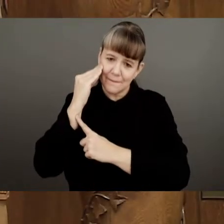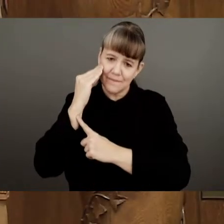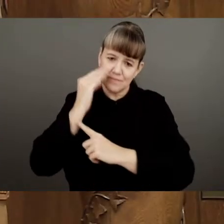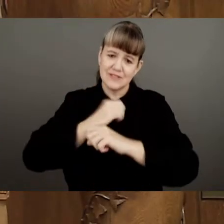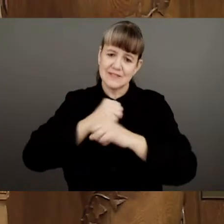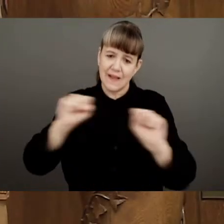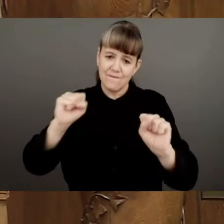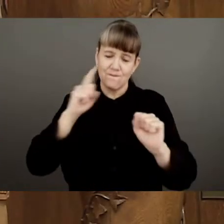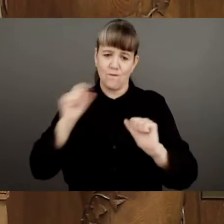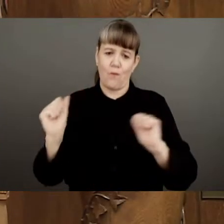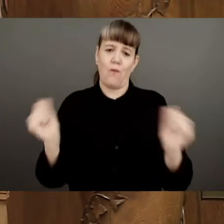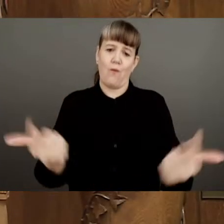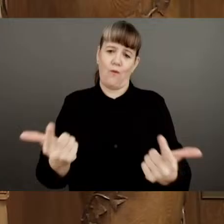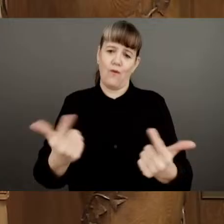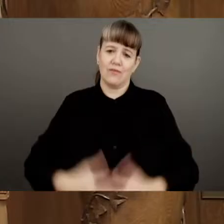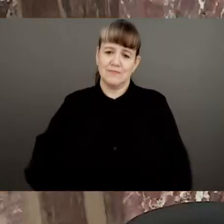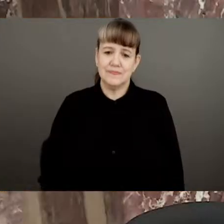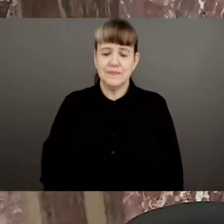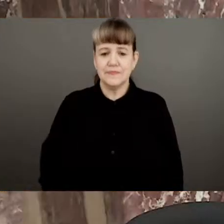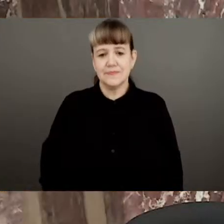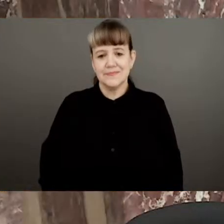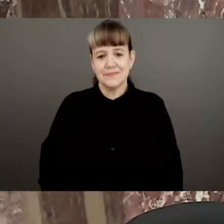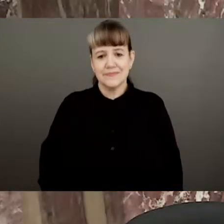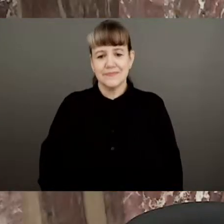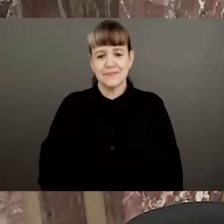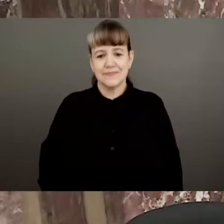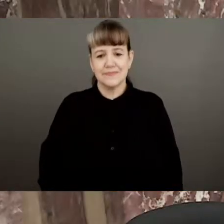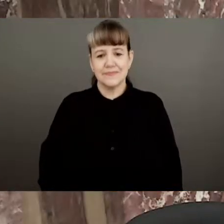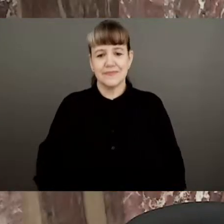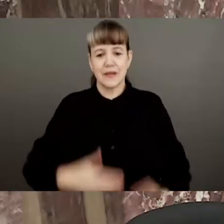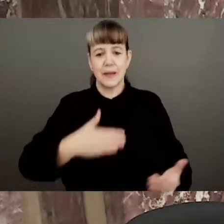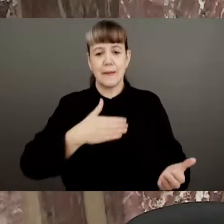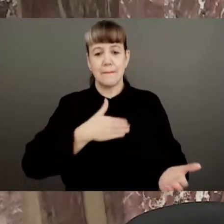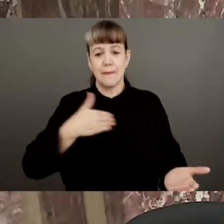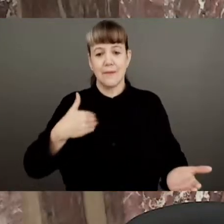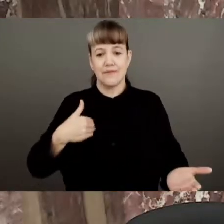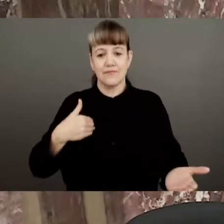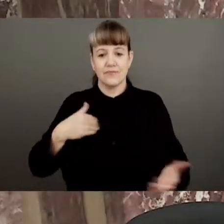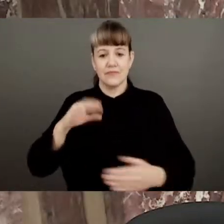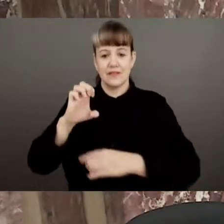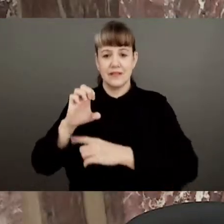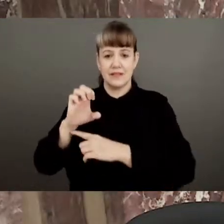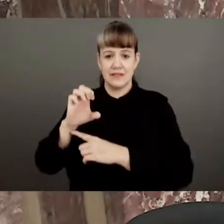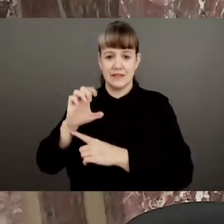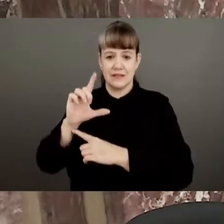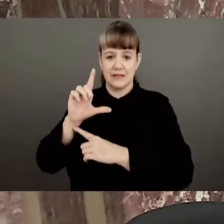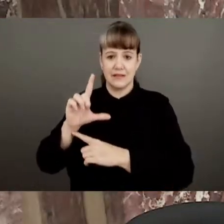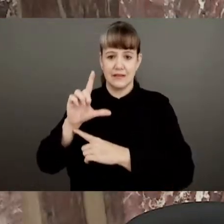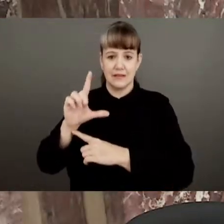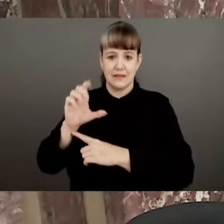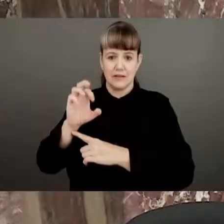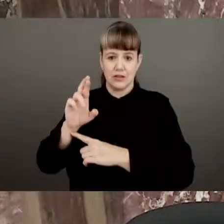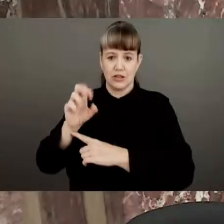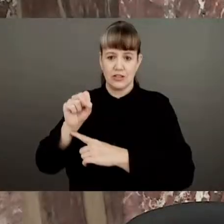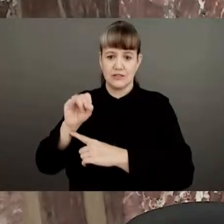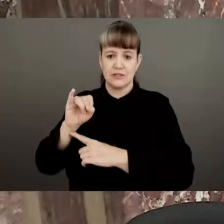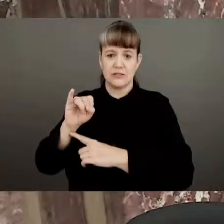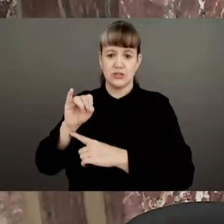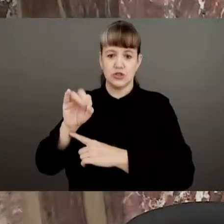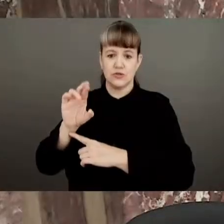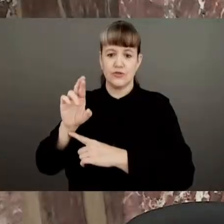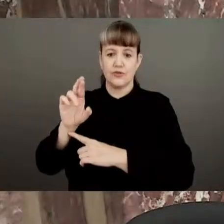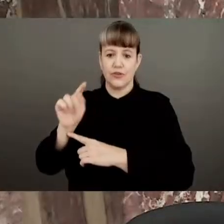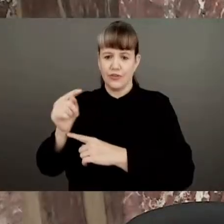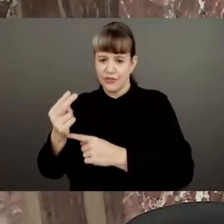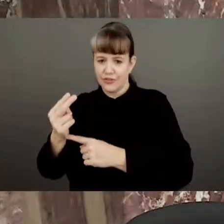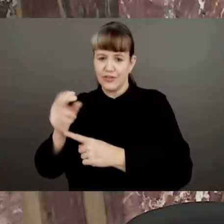Member for Abbotsford South. Thank you very much, Mr. Speaker. Not only today do we celebrate Diwali, but we also recognize BC